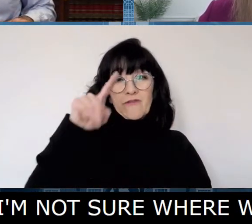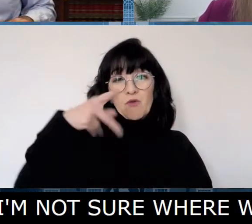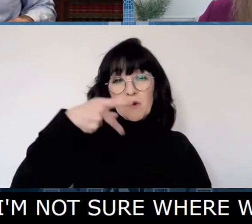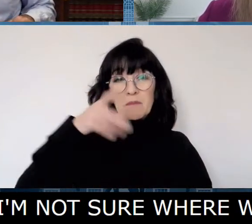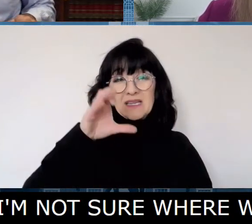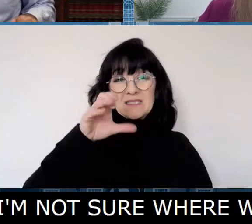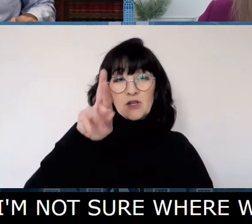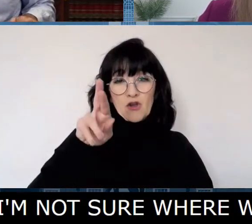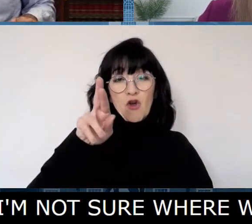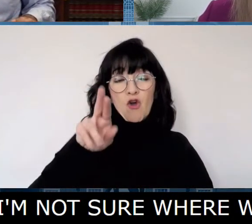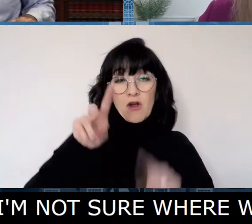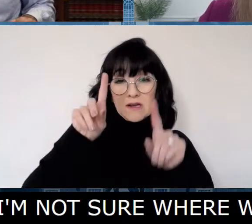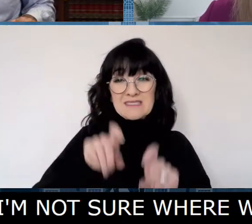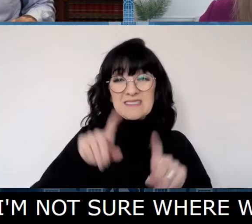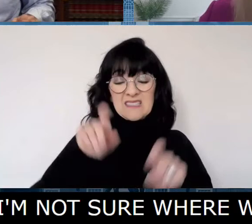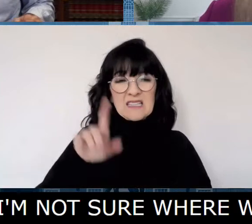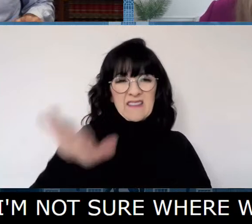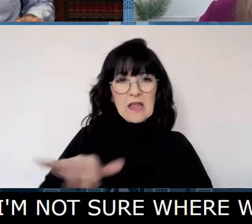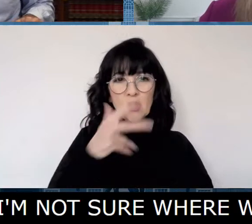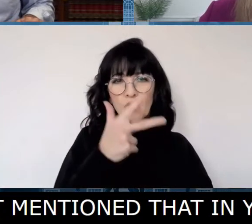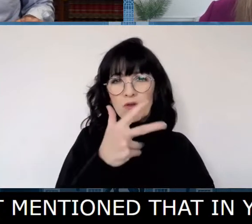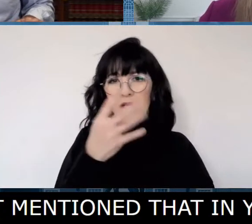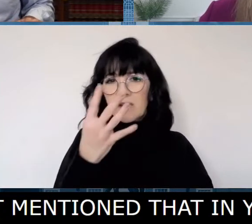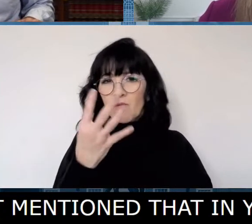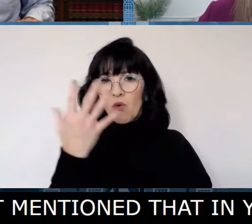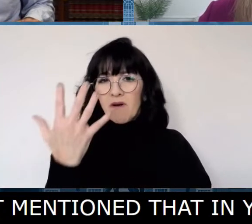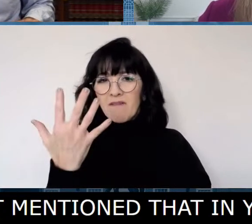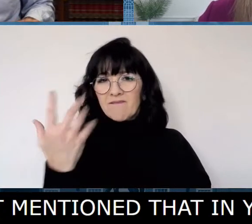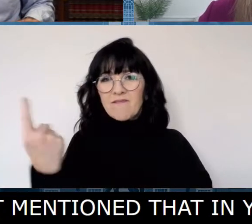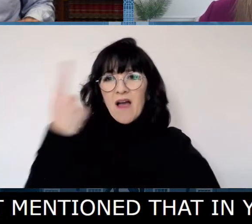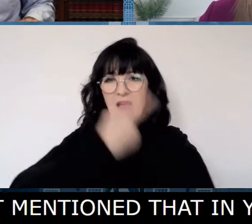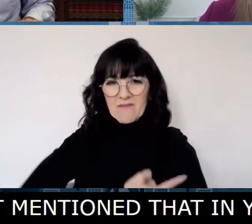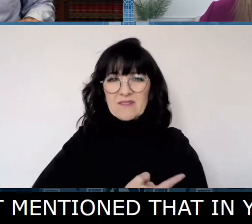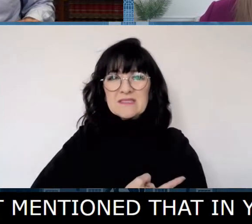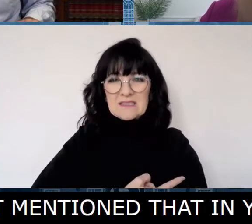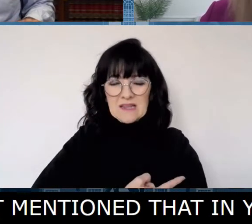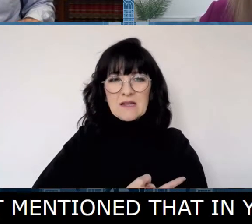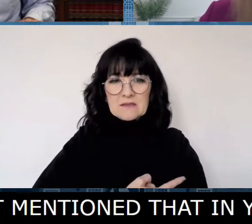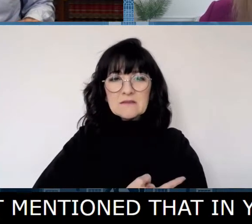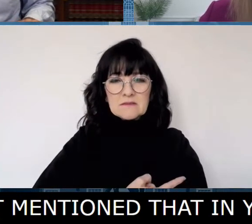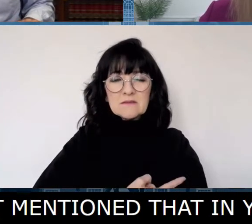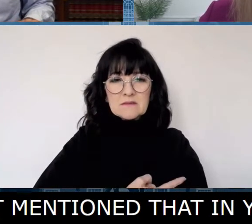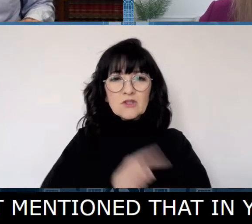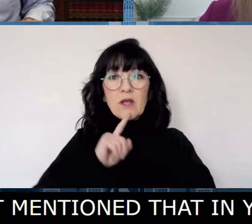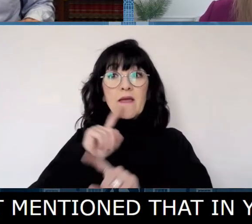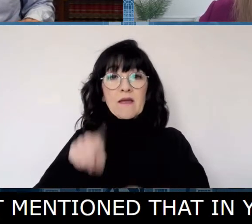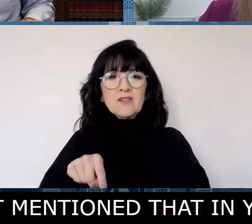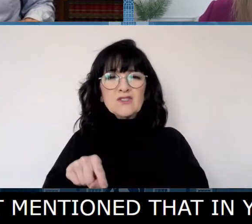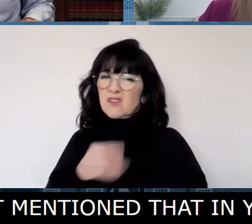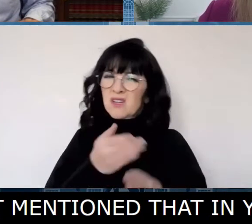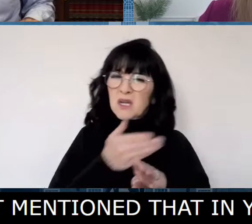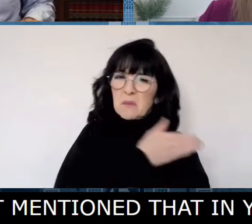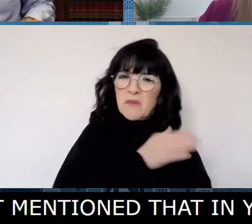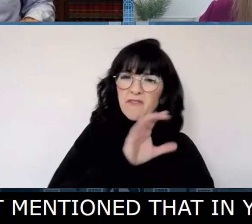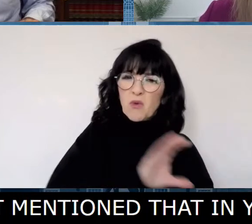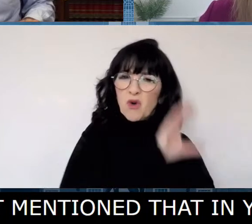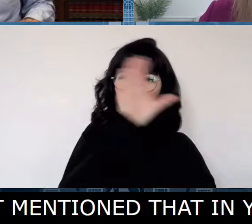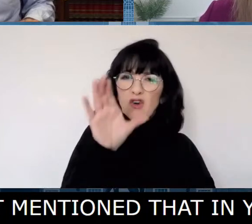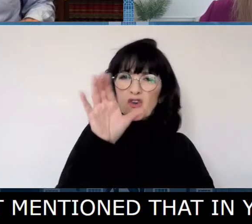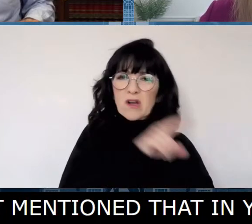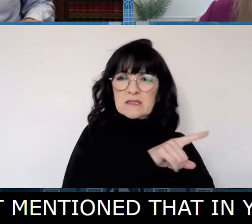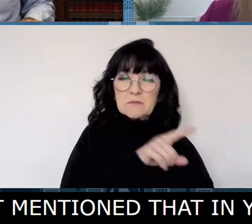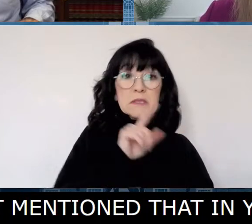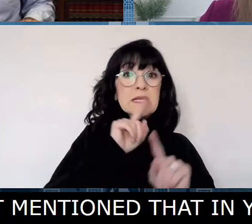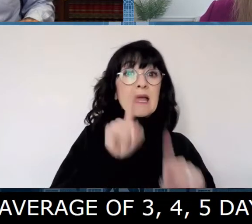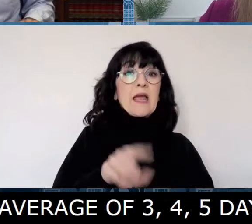5 days a week. Before Christmas, it was 12 hours. I'm just wondering, what is the state's plan or